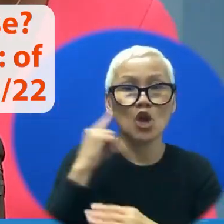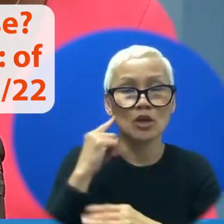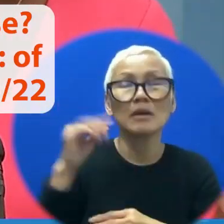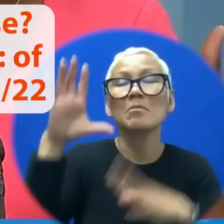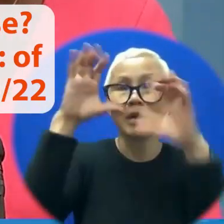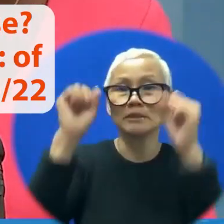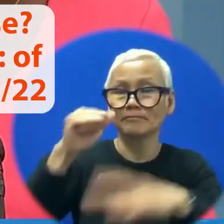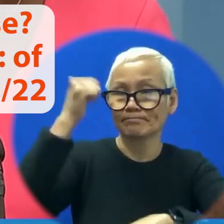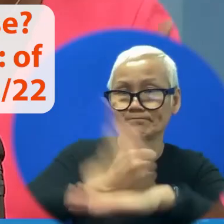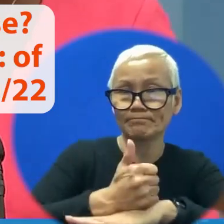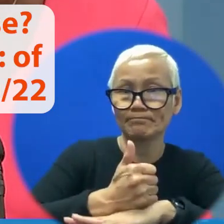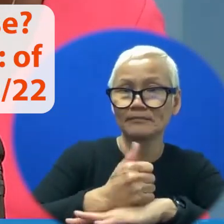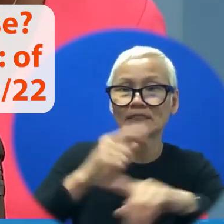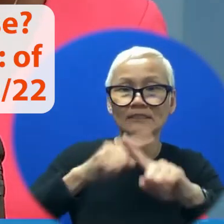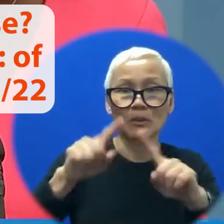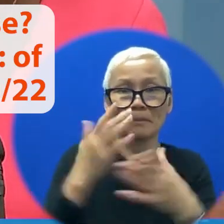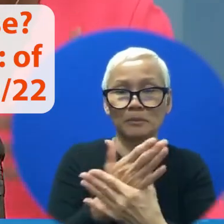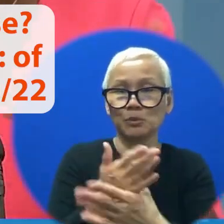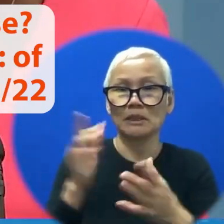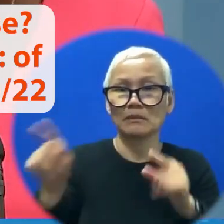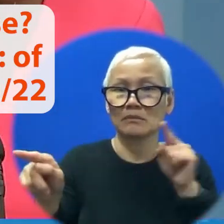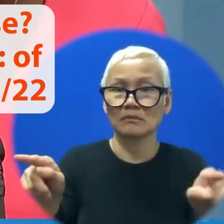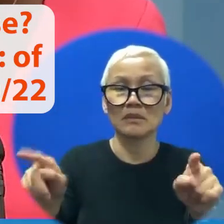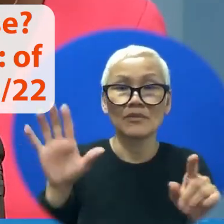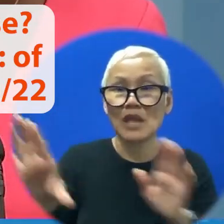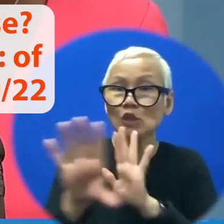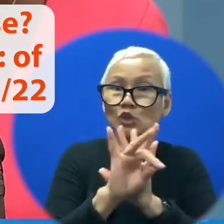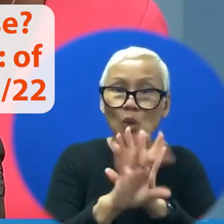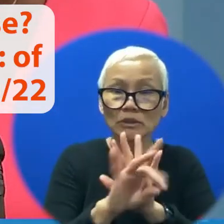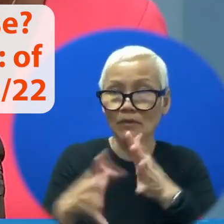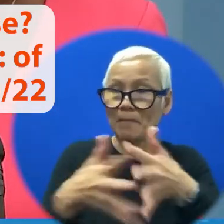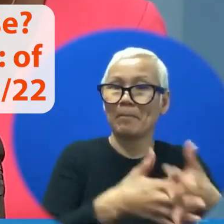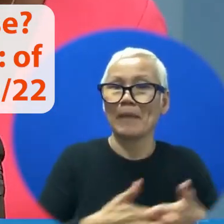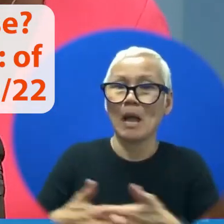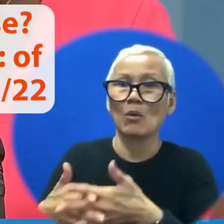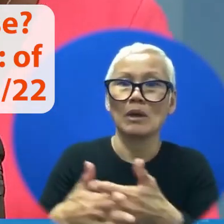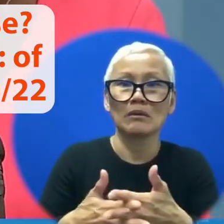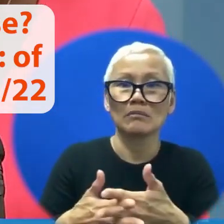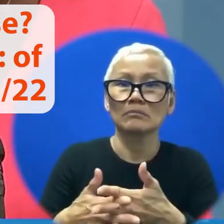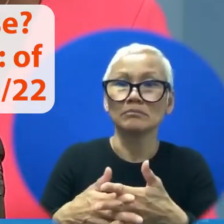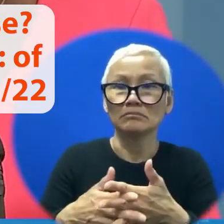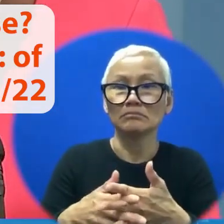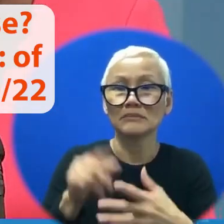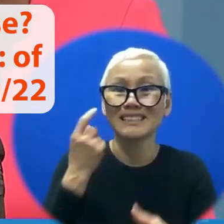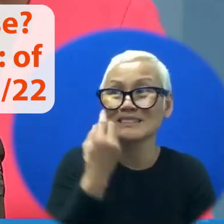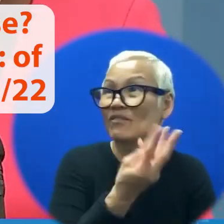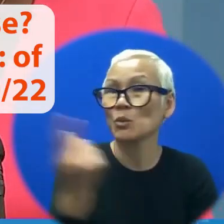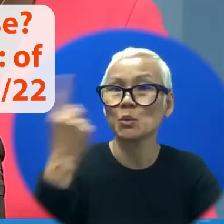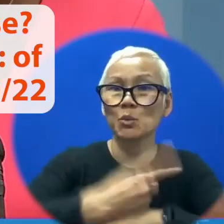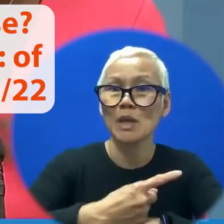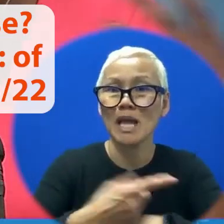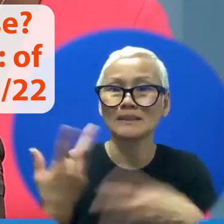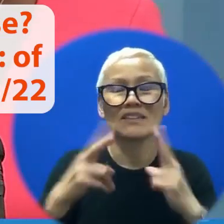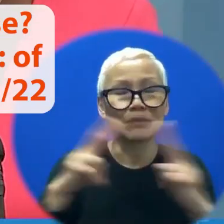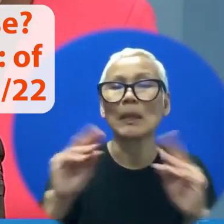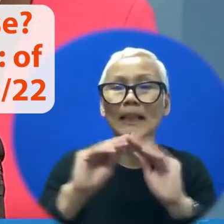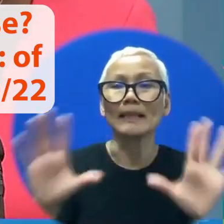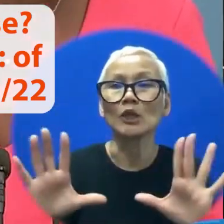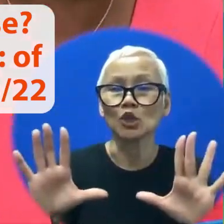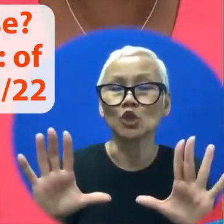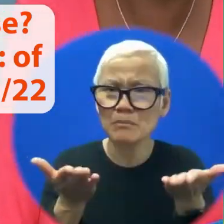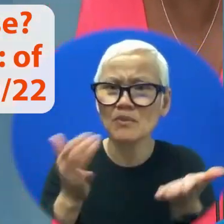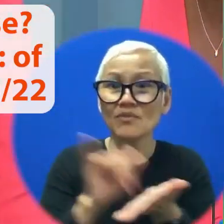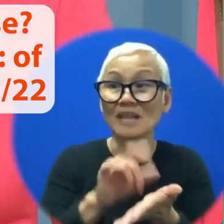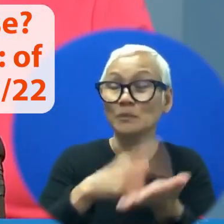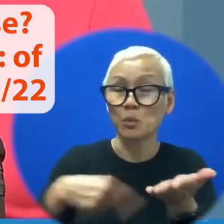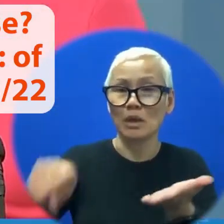heard the president lay out the stark contrasts. He laid out the choices that the American people had to make just a couple days ago, and they were very clear